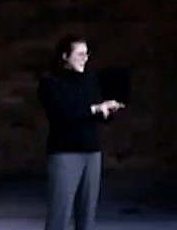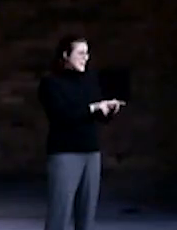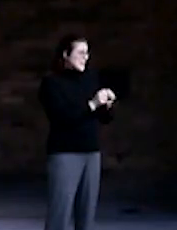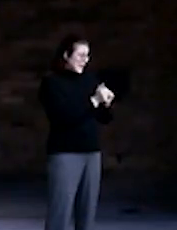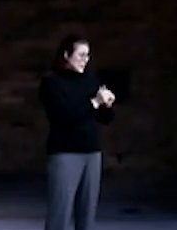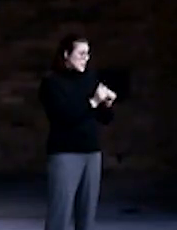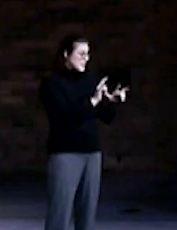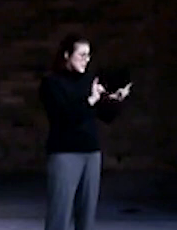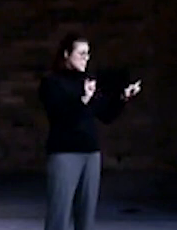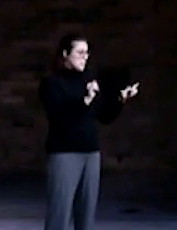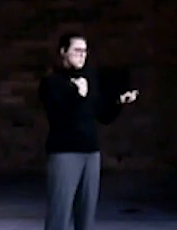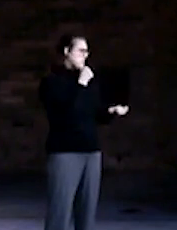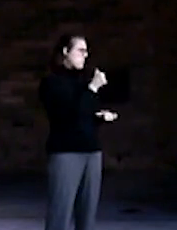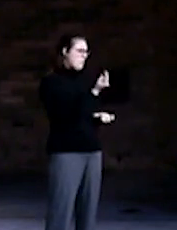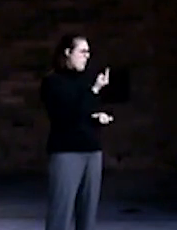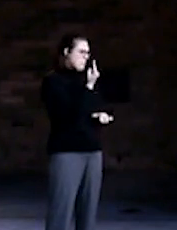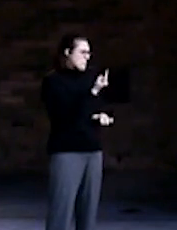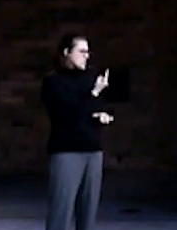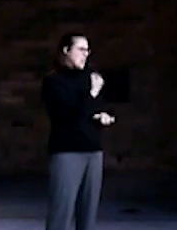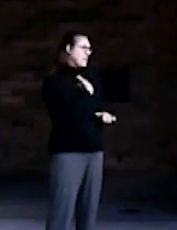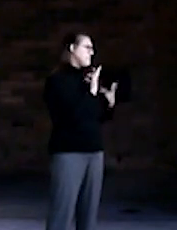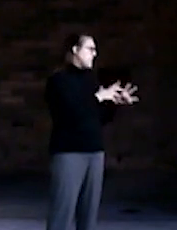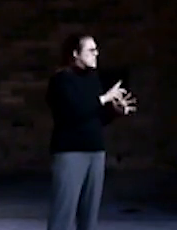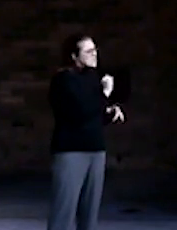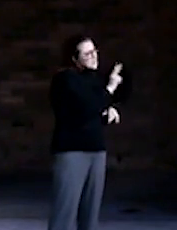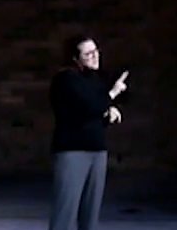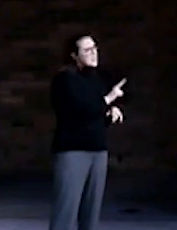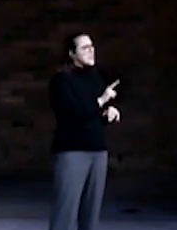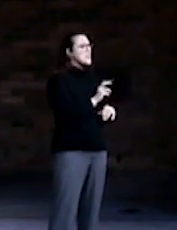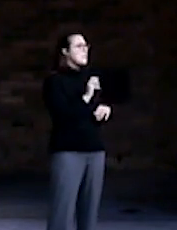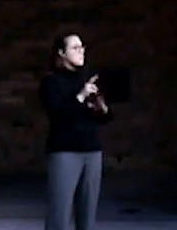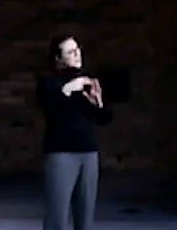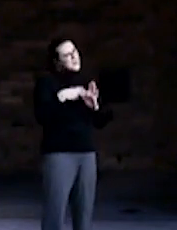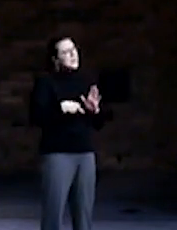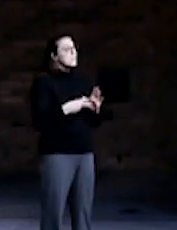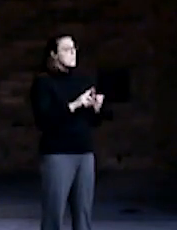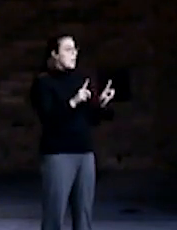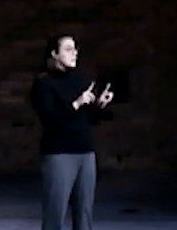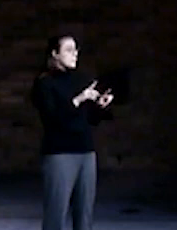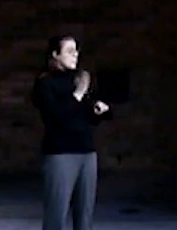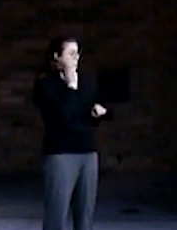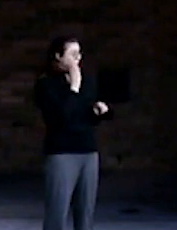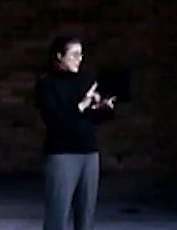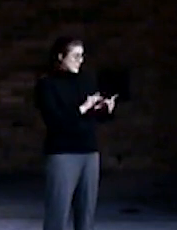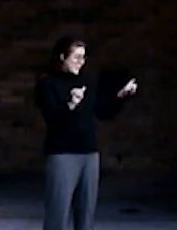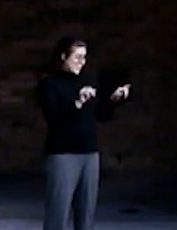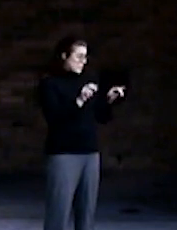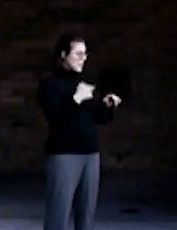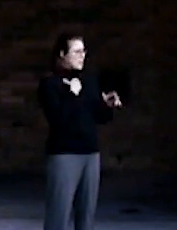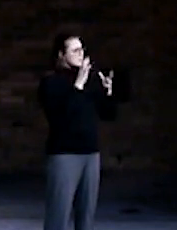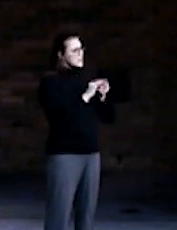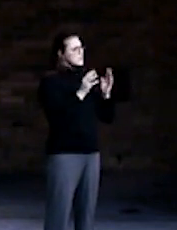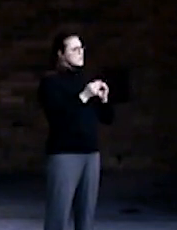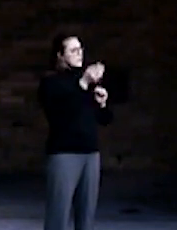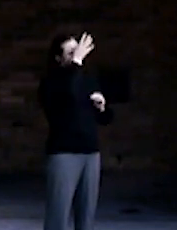always. I'm down watching TV or reading or vice versa, and we went to bed together at the same time. I was telling her a story about a man at work whose daughter